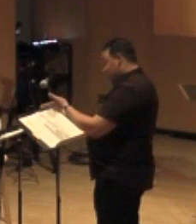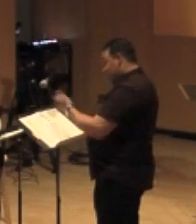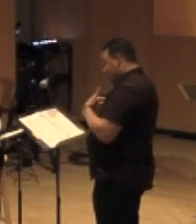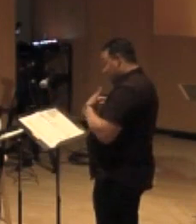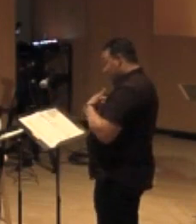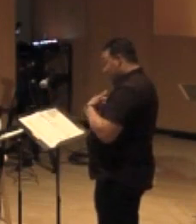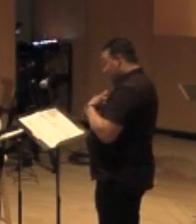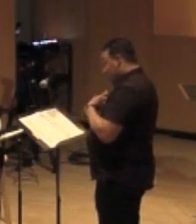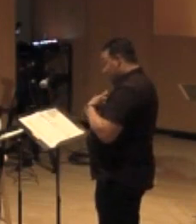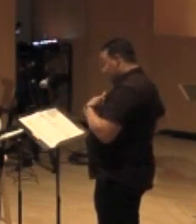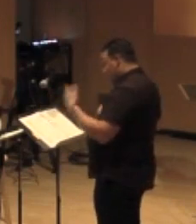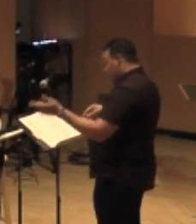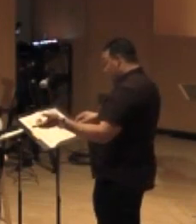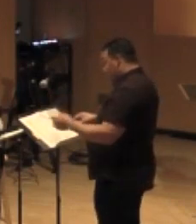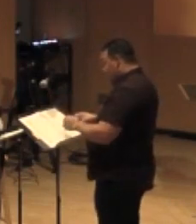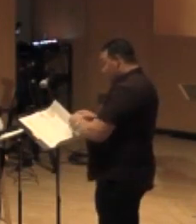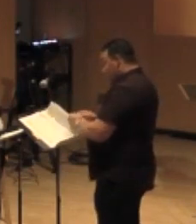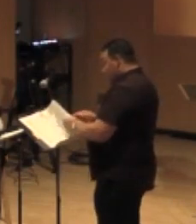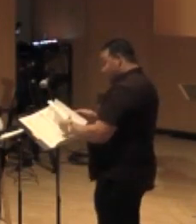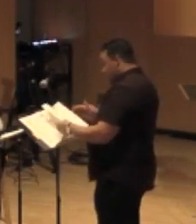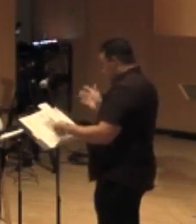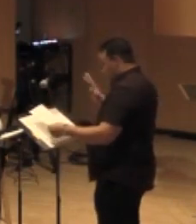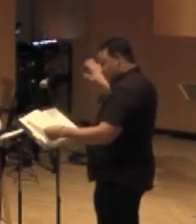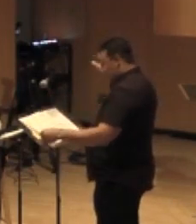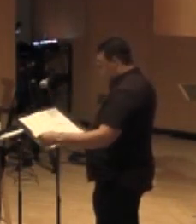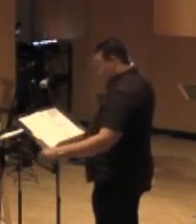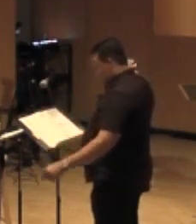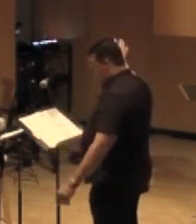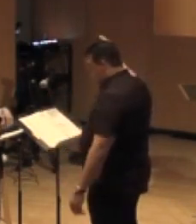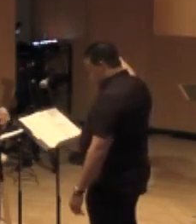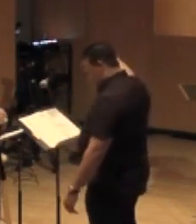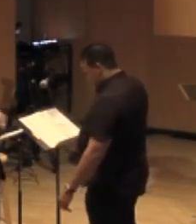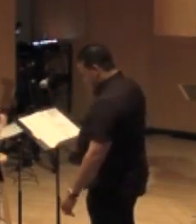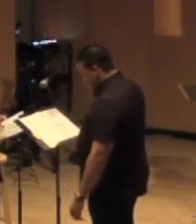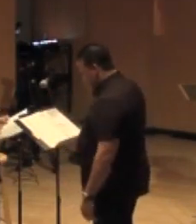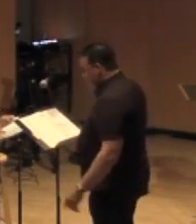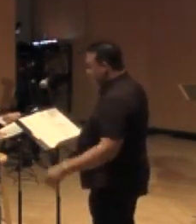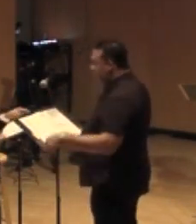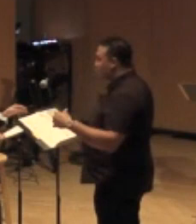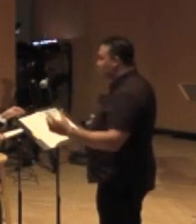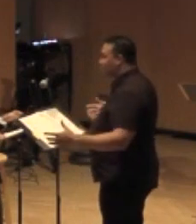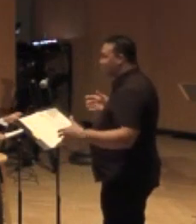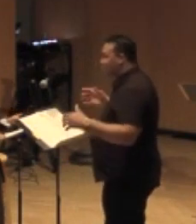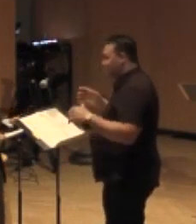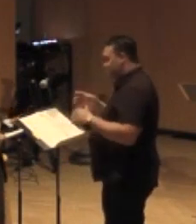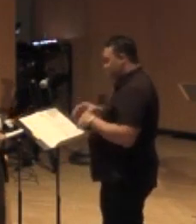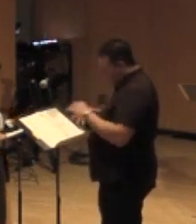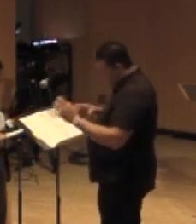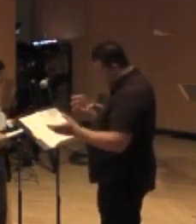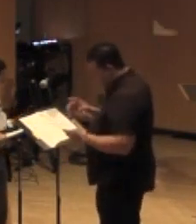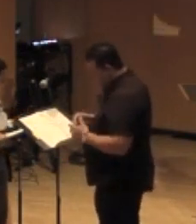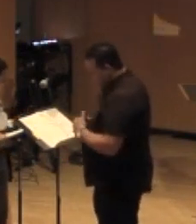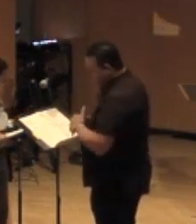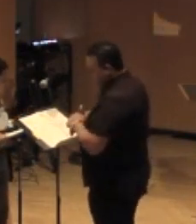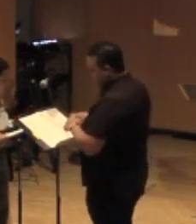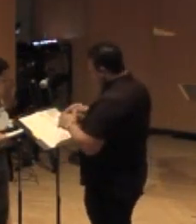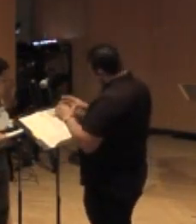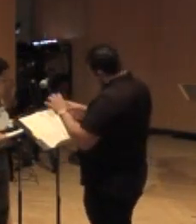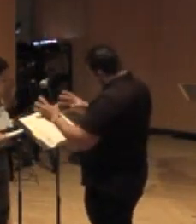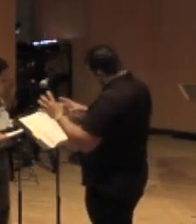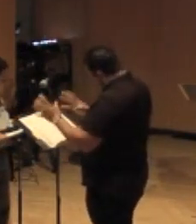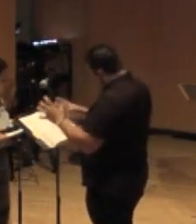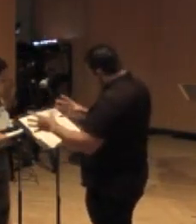safe out there for for me to be out on the water yeah safe because it's sort of but not really